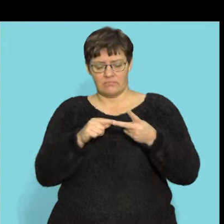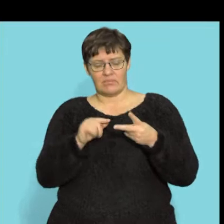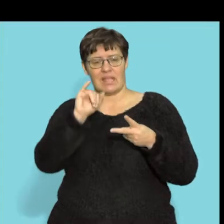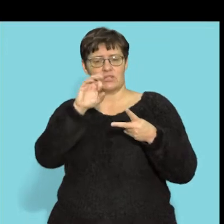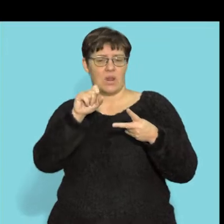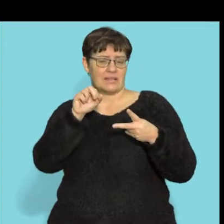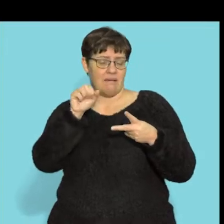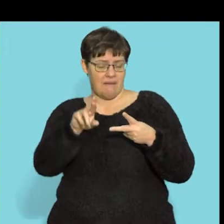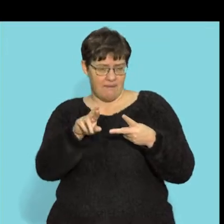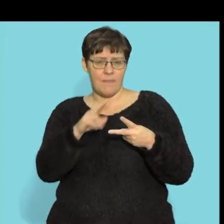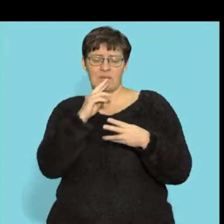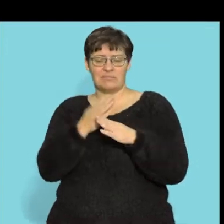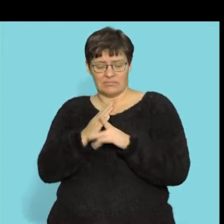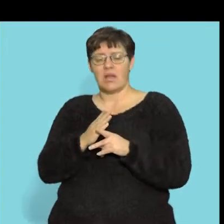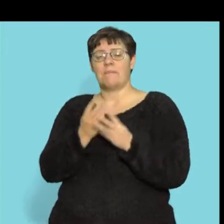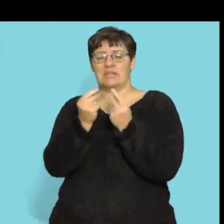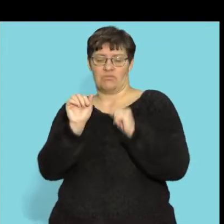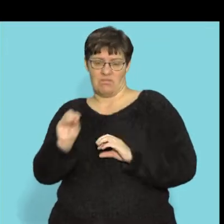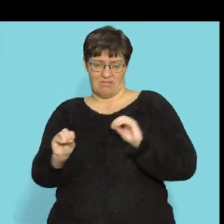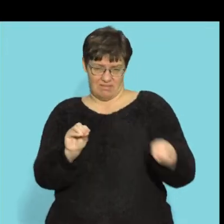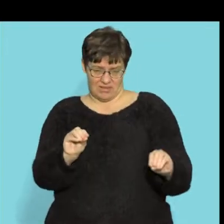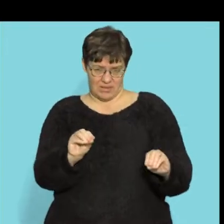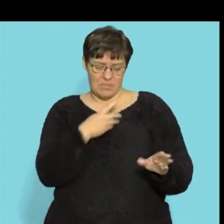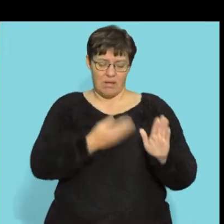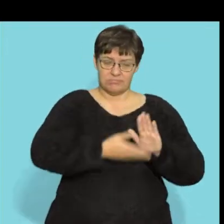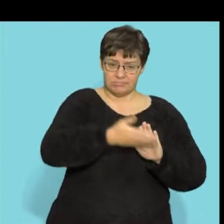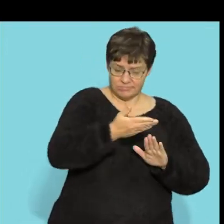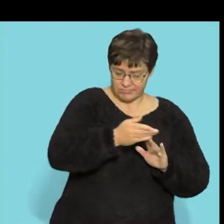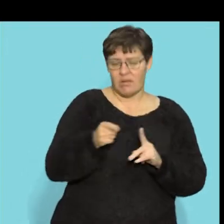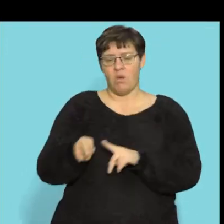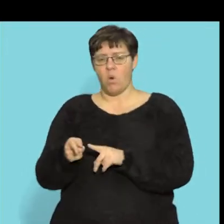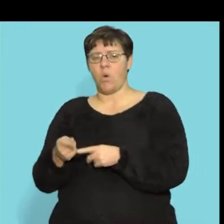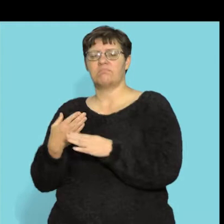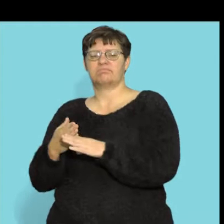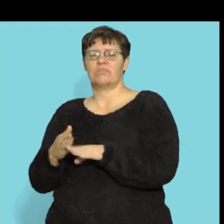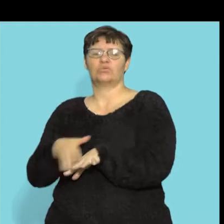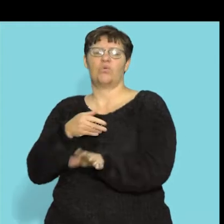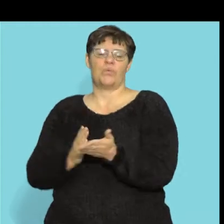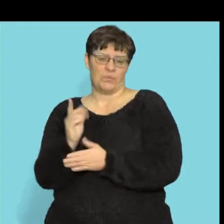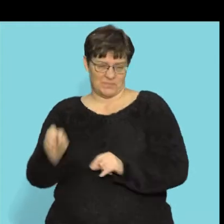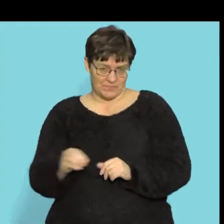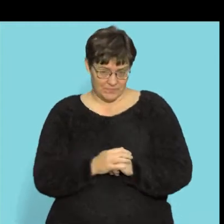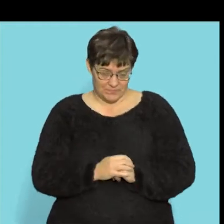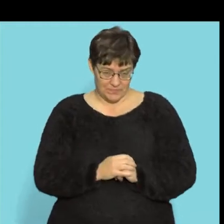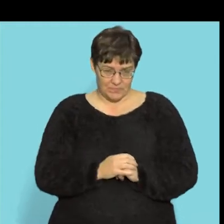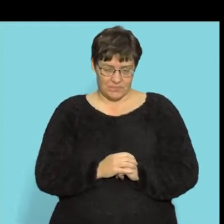these are types of materials. Conductor and an insulator are types of materials, right?